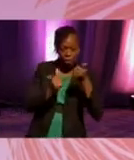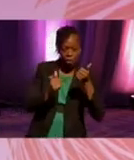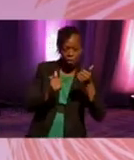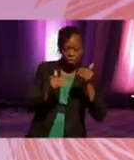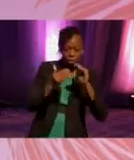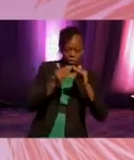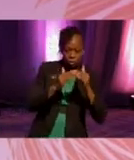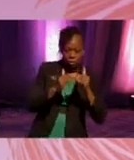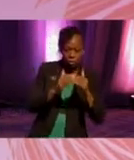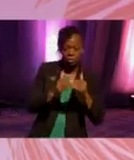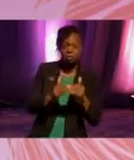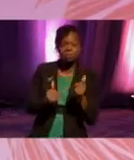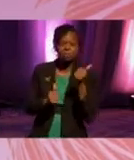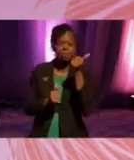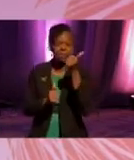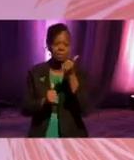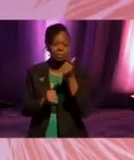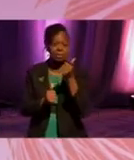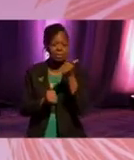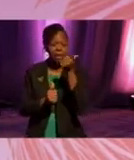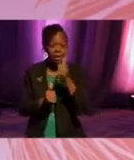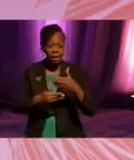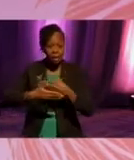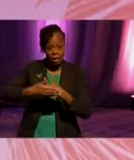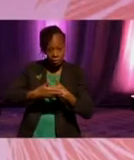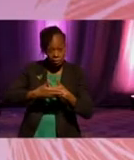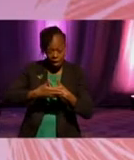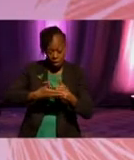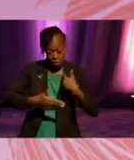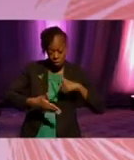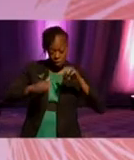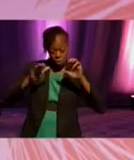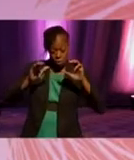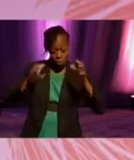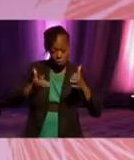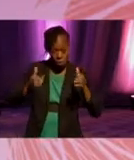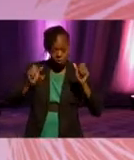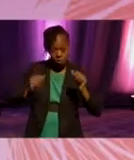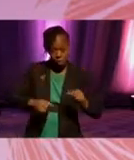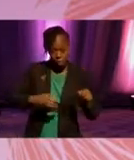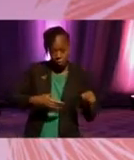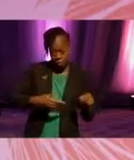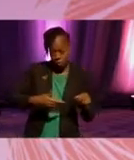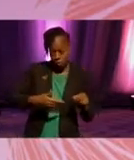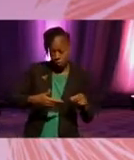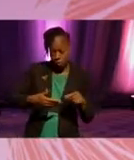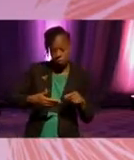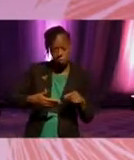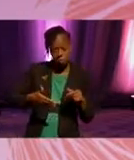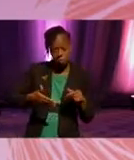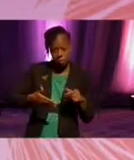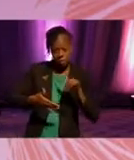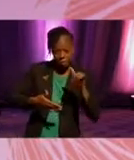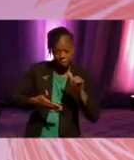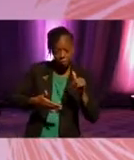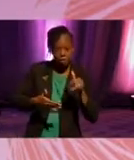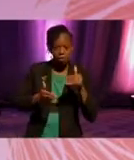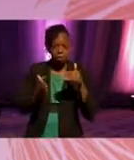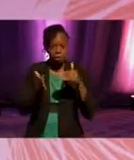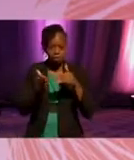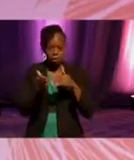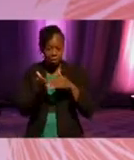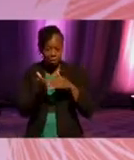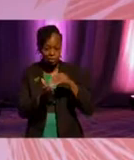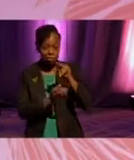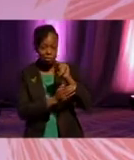baby, we want to be able to live, like Dr. Nesbitt said, through their first birthday and